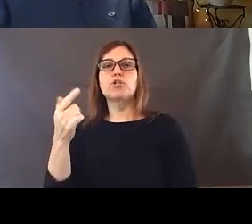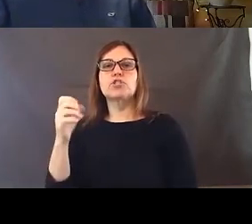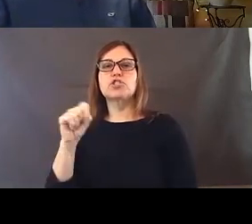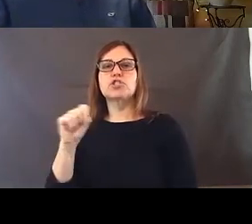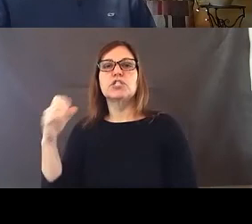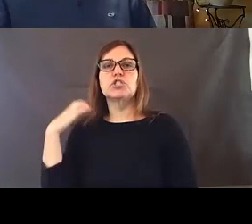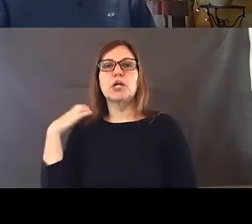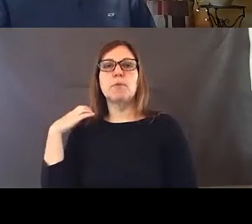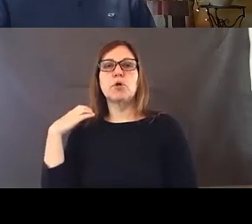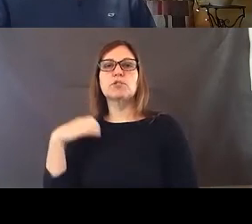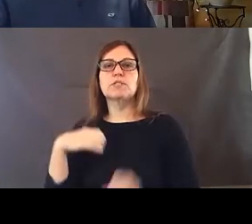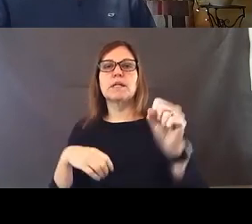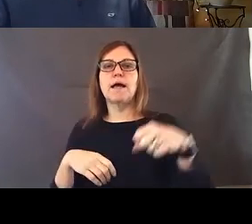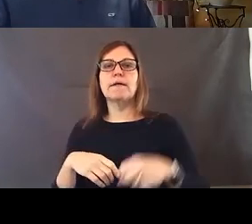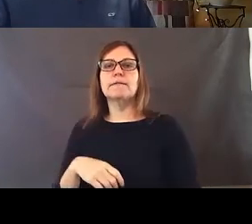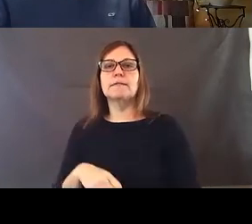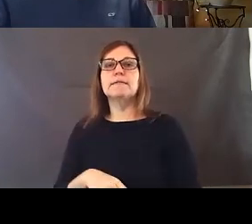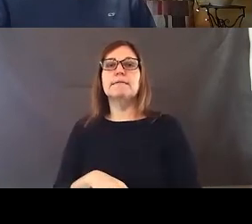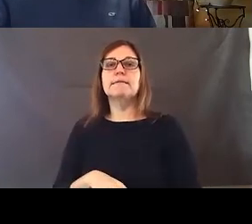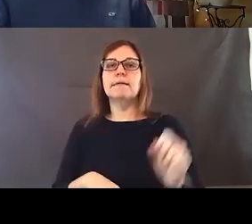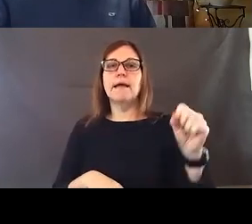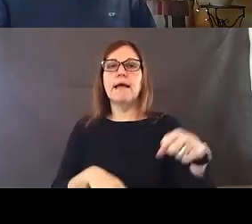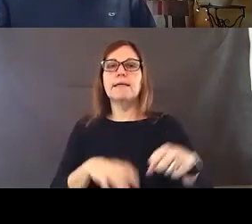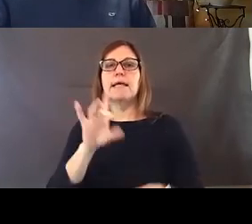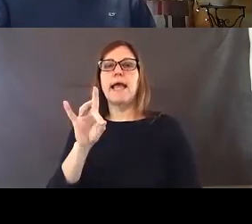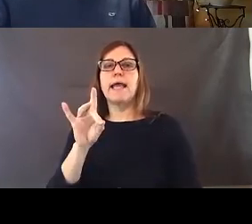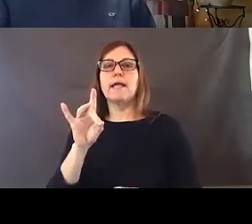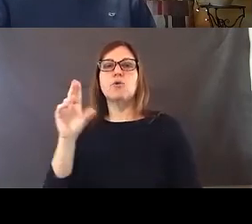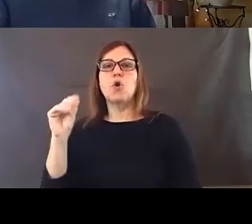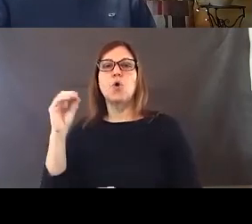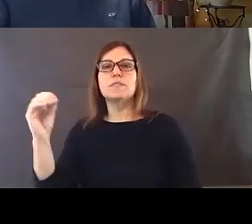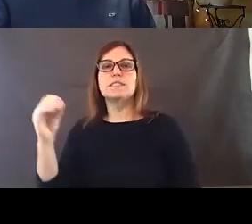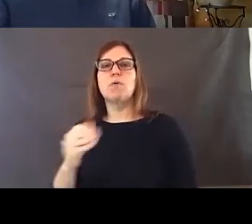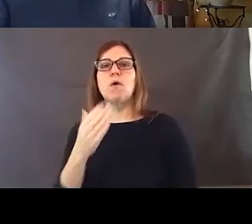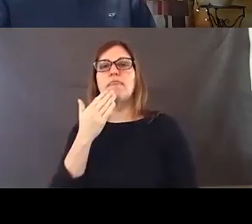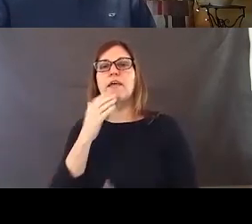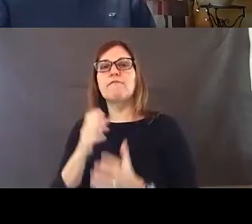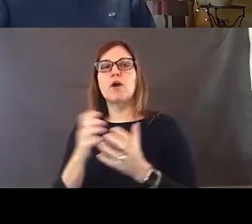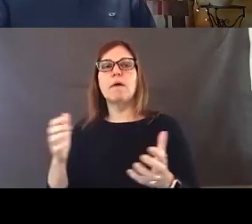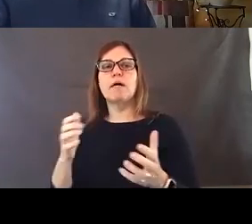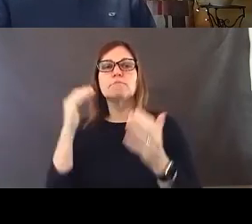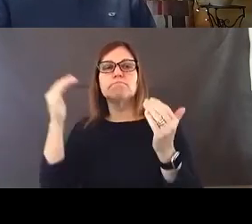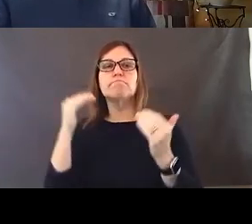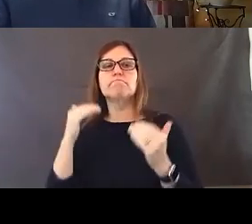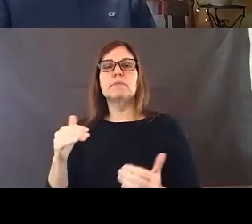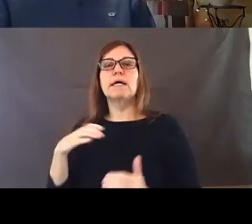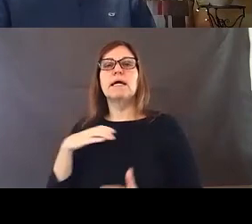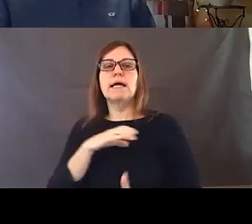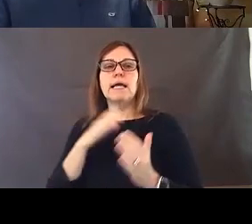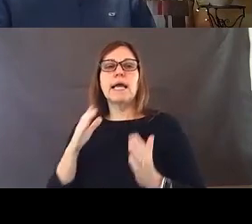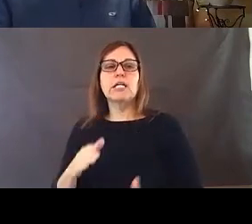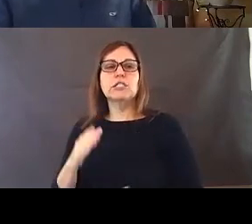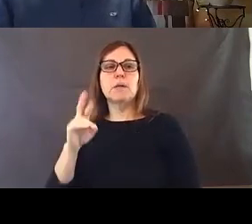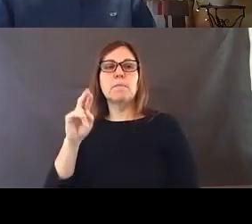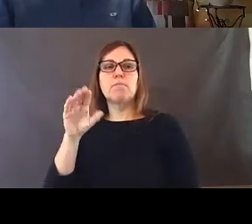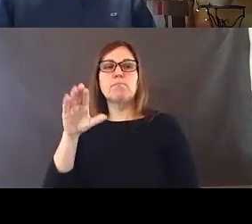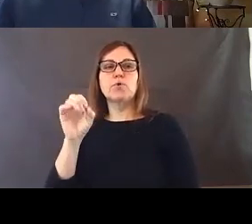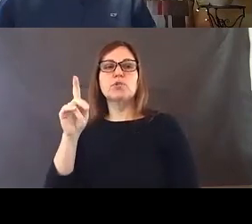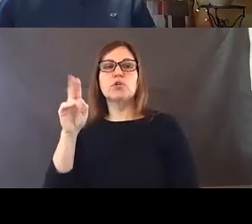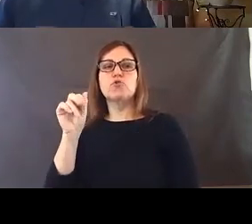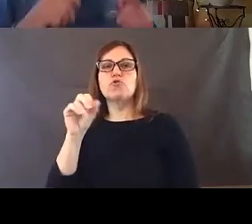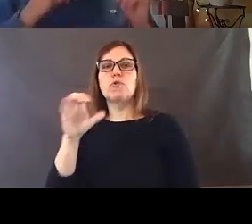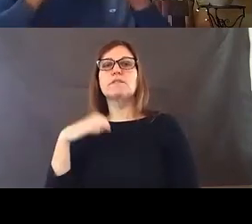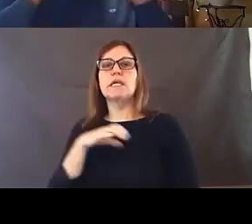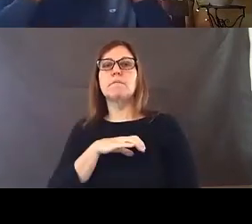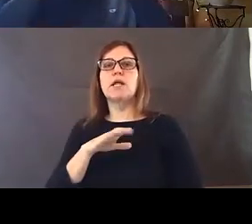Aye. Ayes 8, no 0. Thank you very much. That takes us to Councilman Bruce Krause, Committee on Human